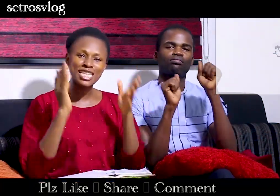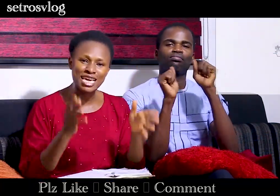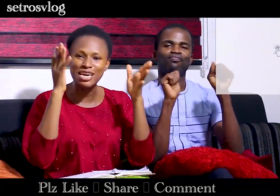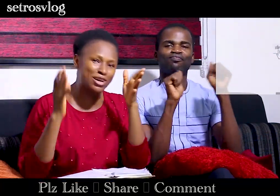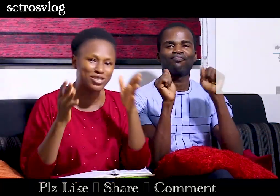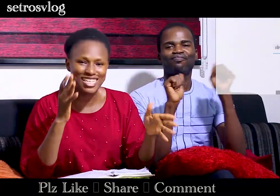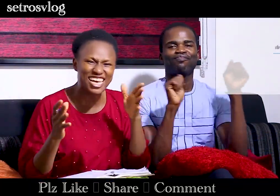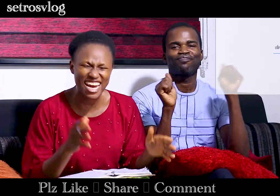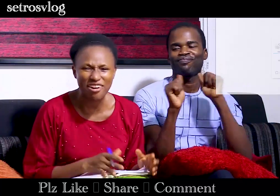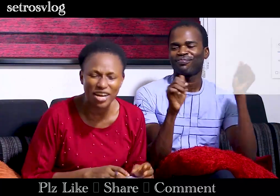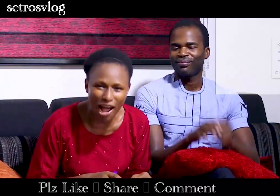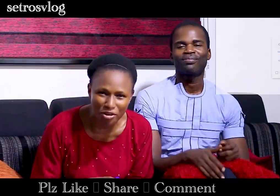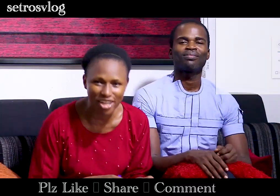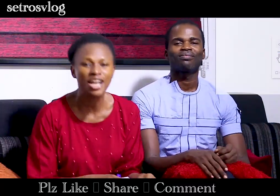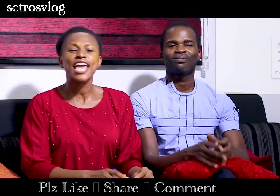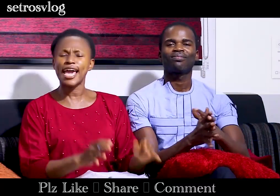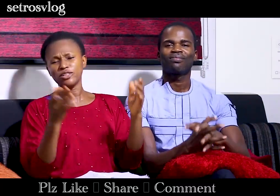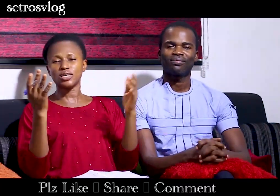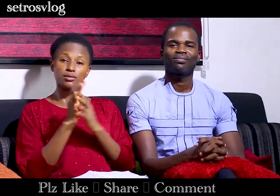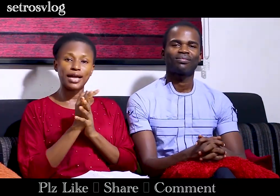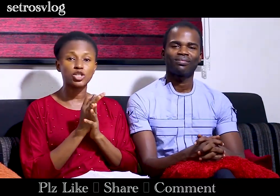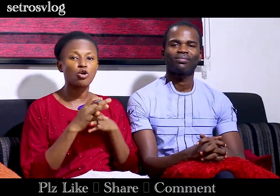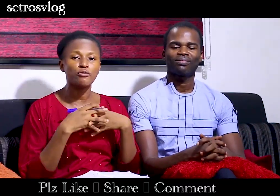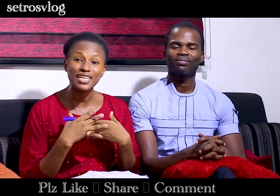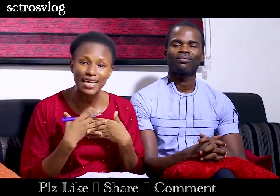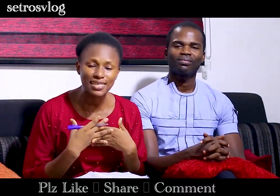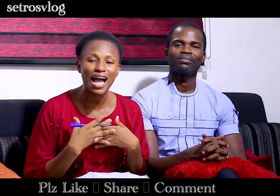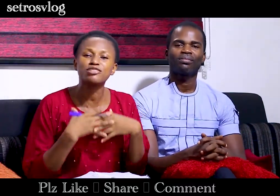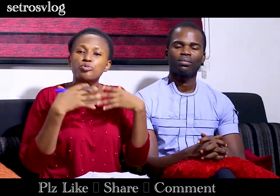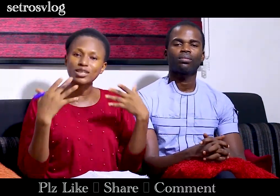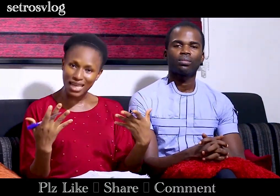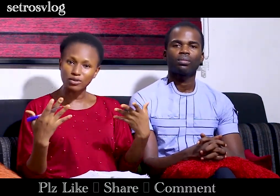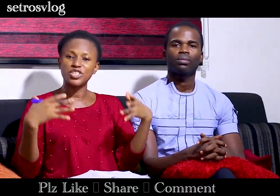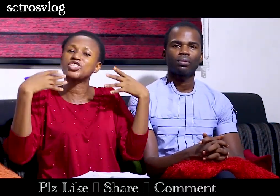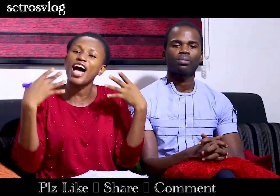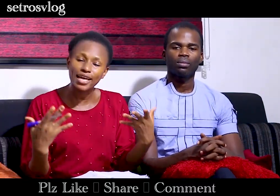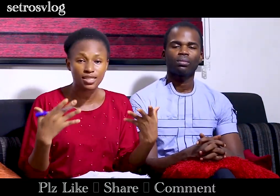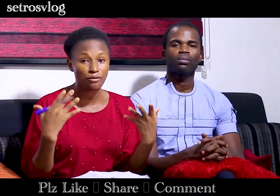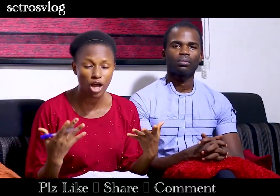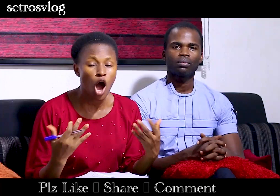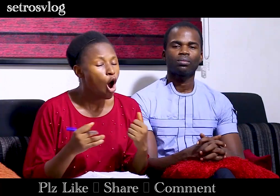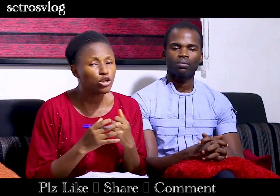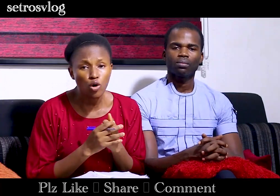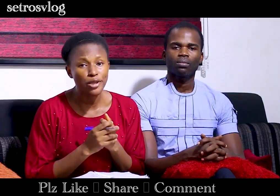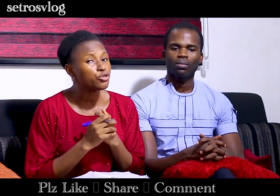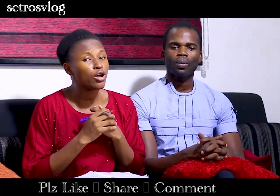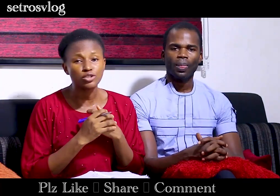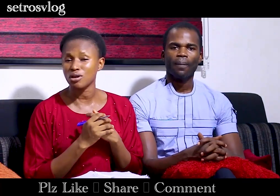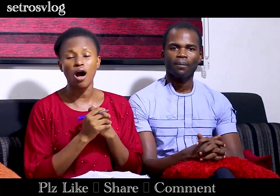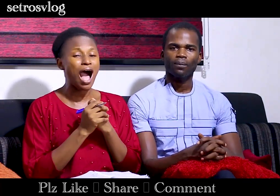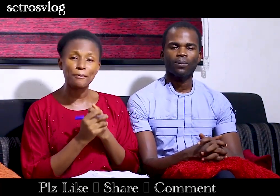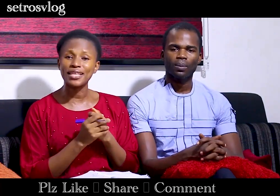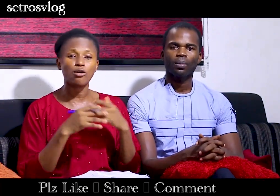good news is here in Africa. Can you just imagine? COVID-19 has brought out the giant in Africa. Although we're